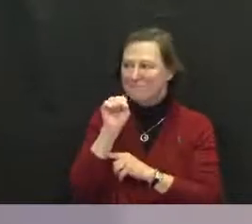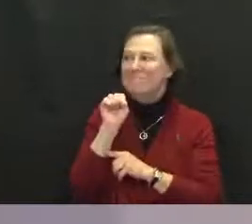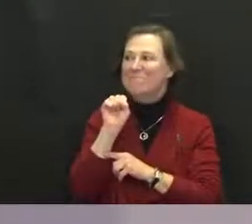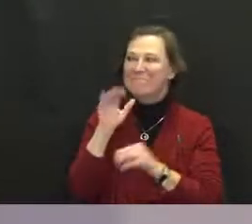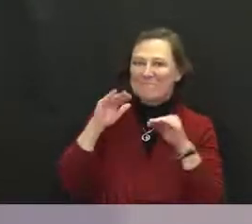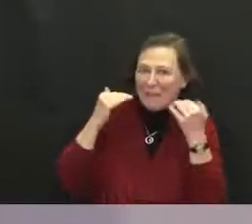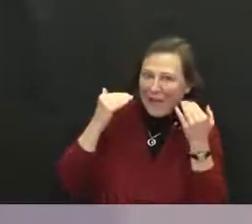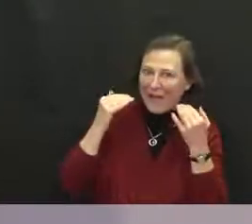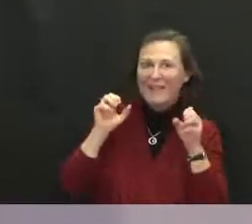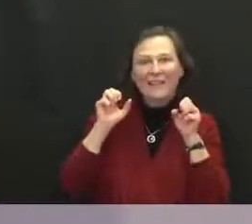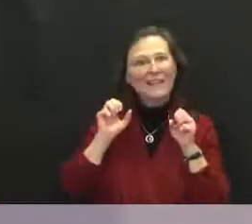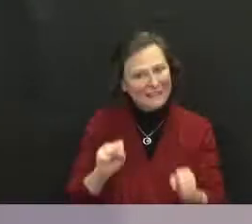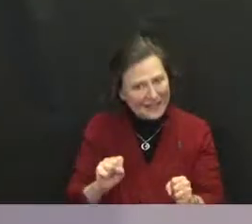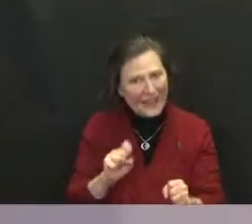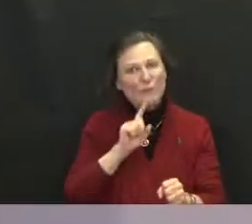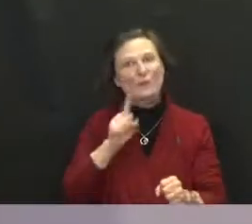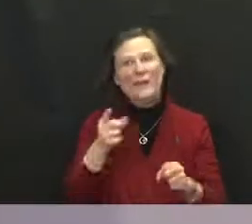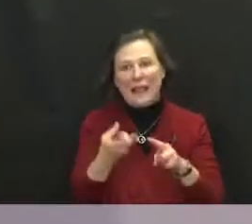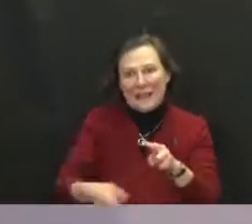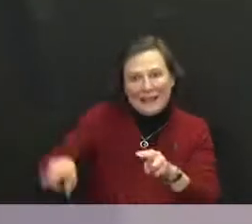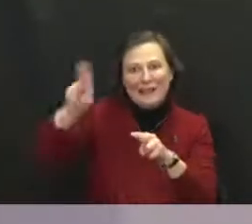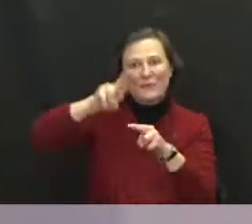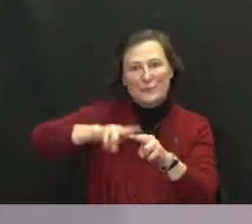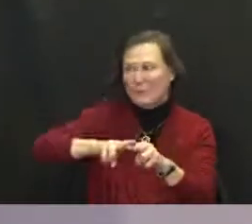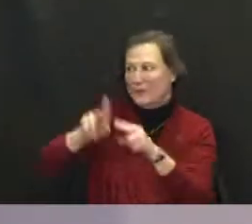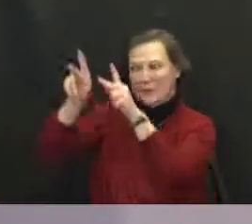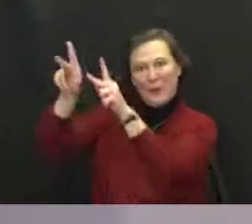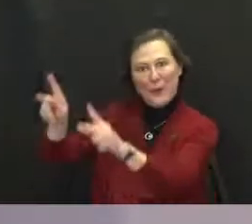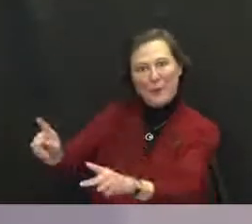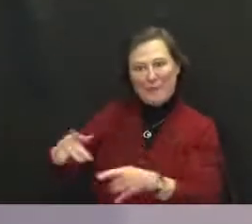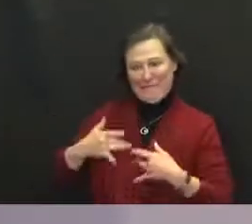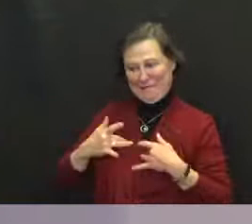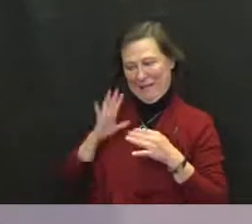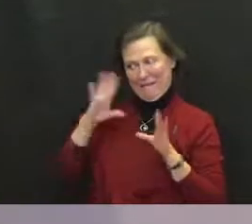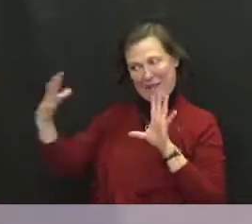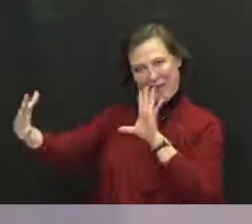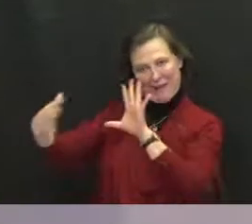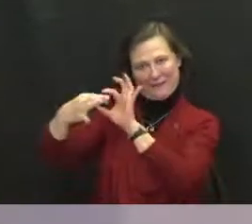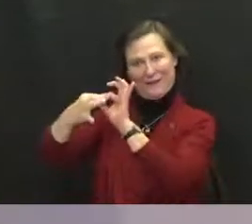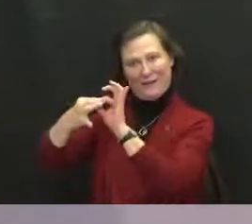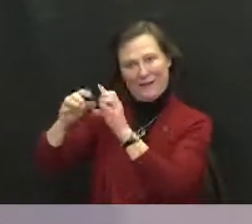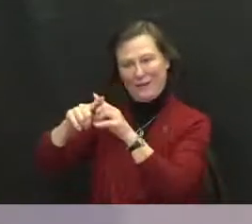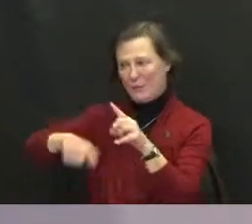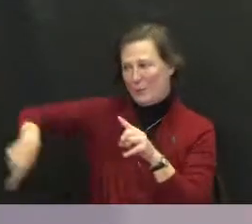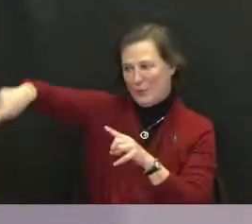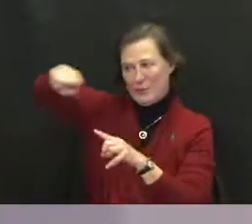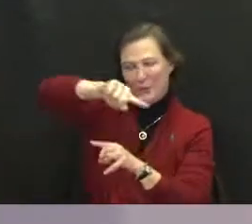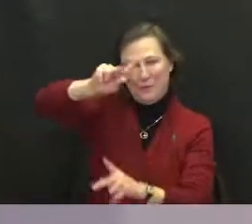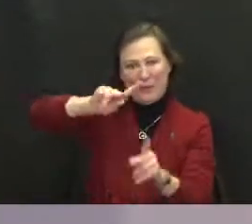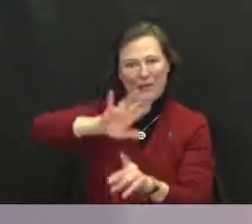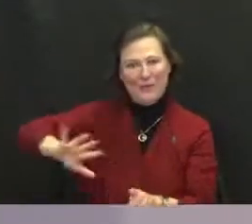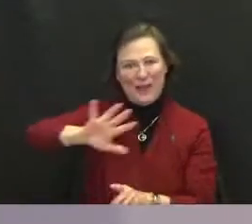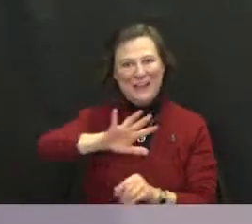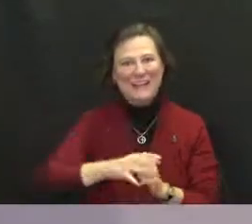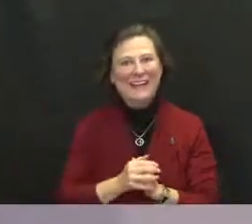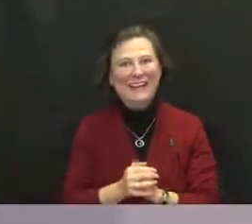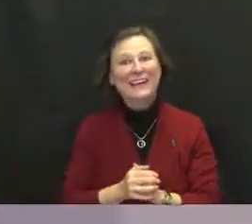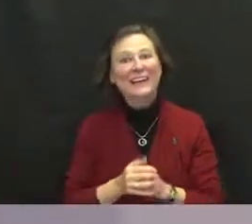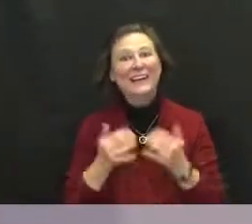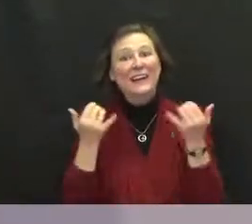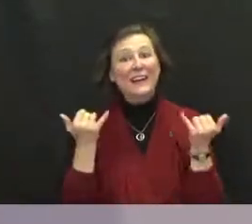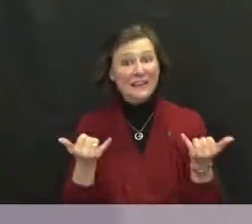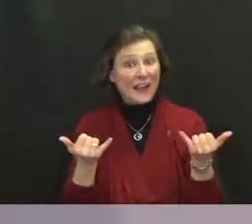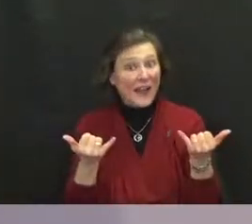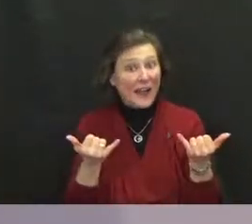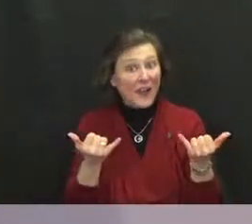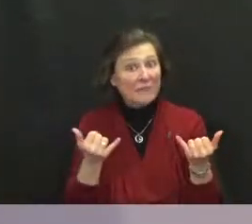can considerably increase someone's sense of connection to the people around them. So now I would say